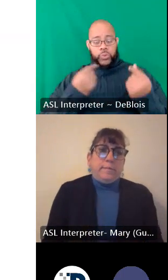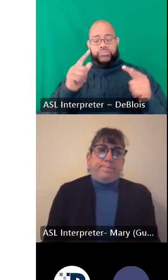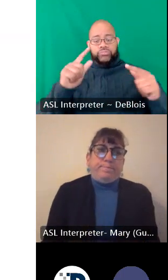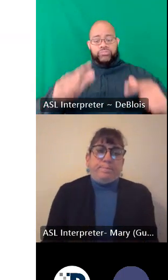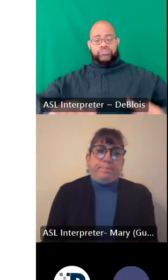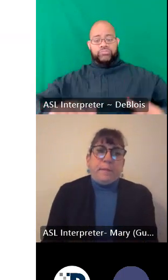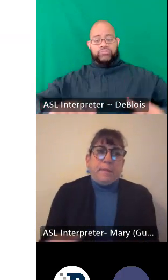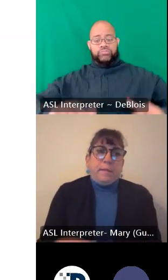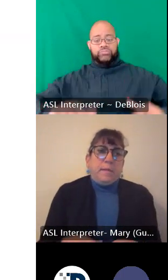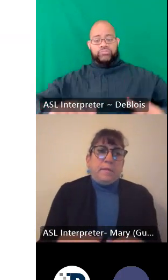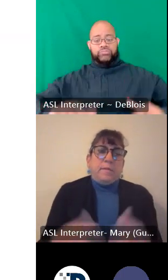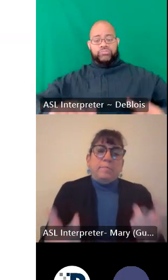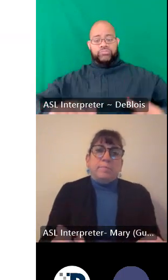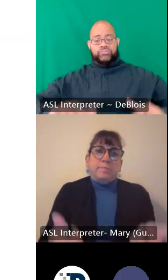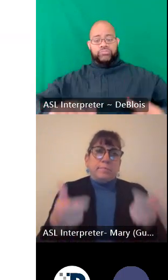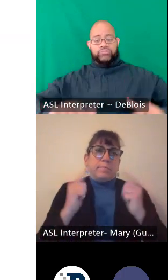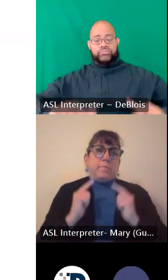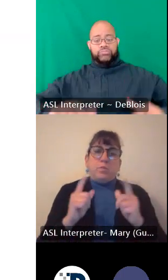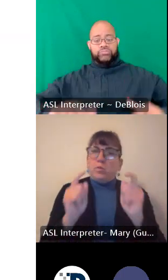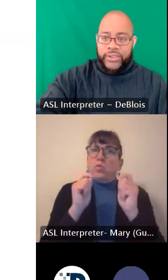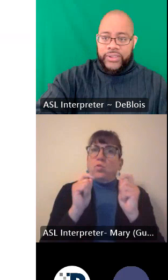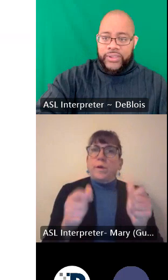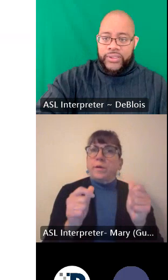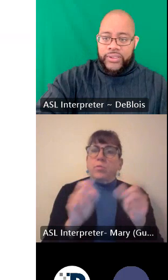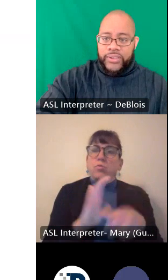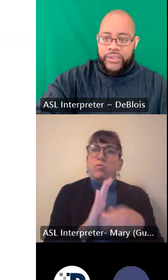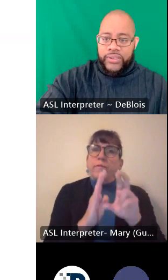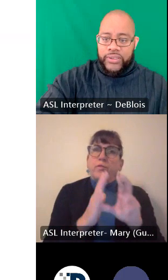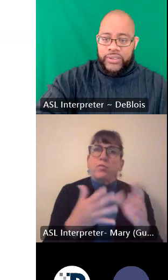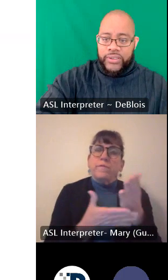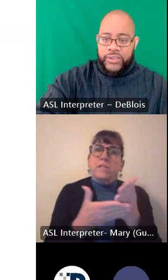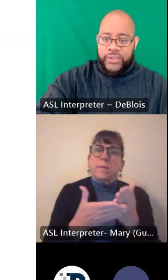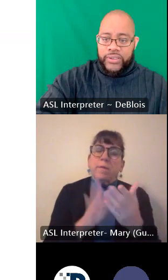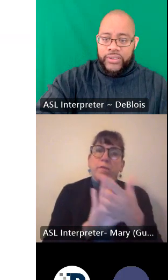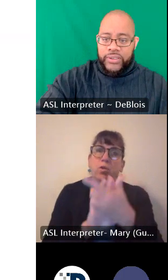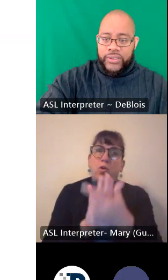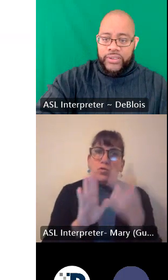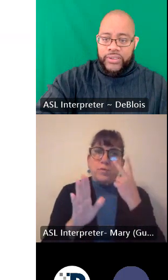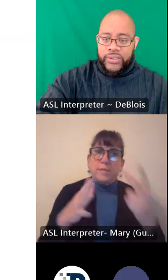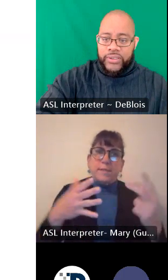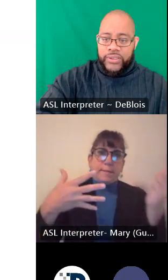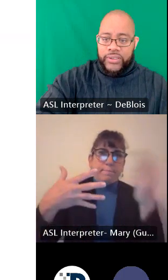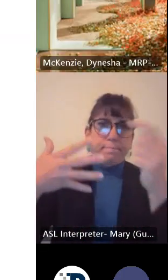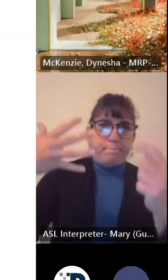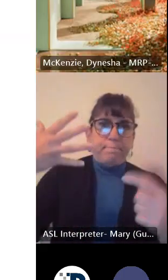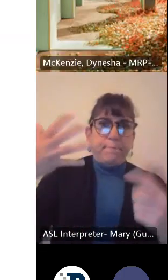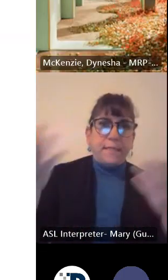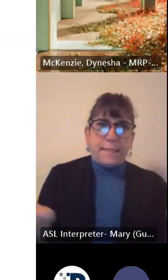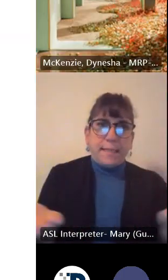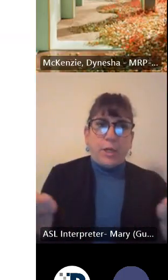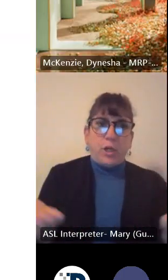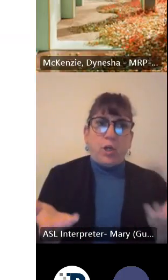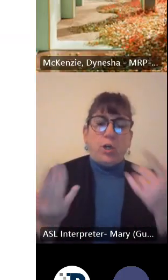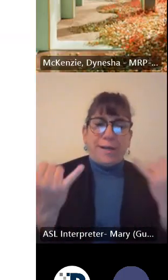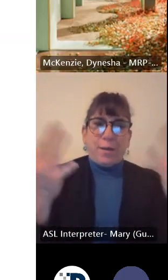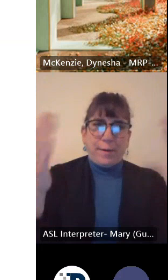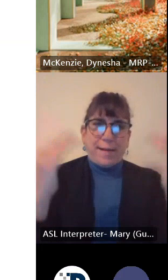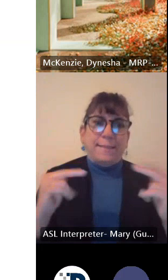And we're just going to do a quick overview of some of these laws that you see up on the slide. Next